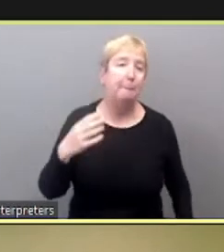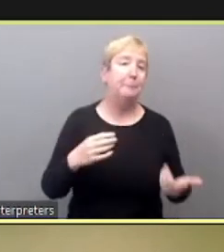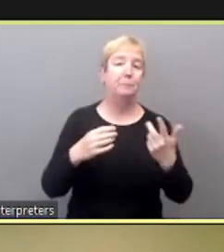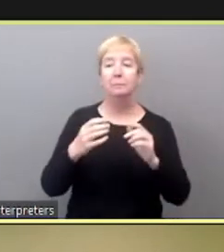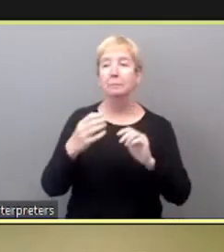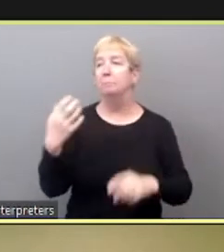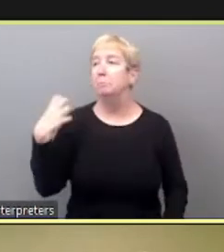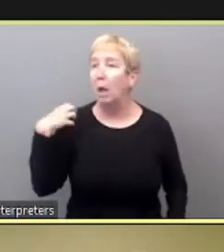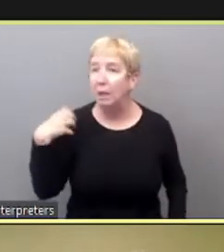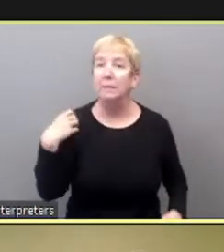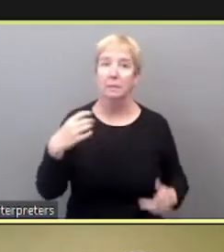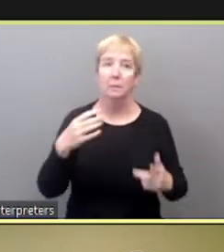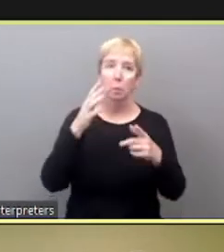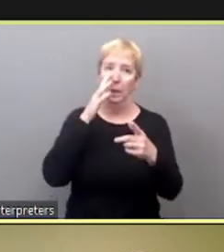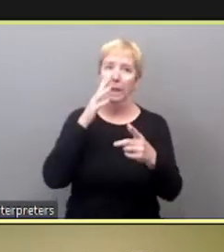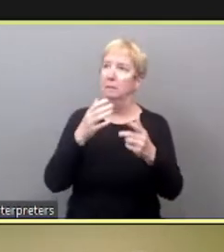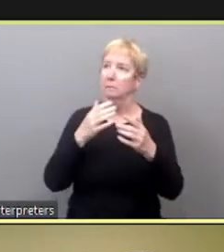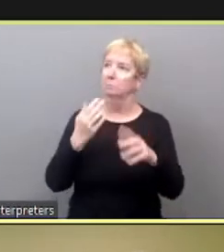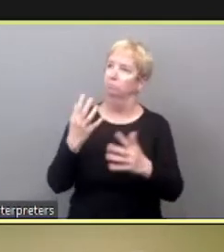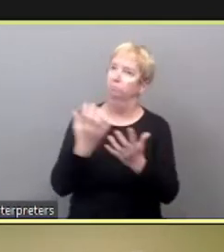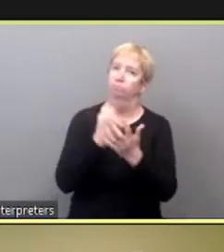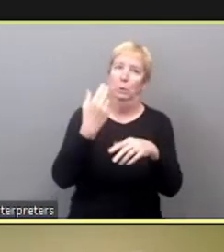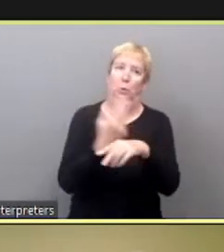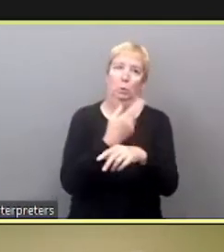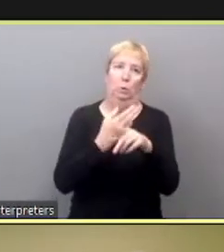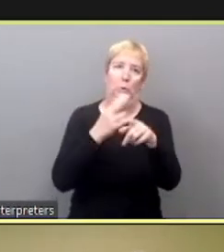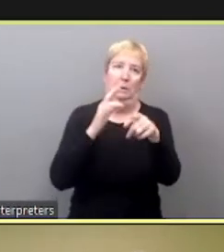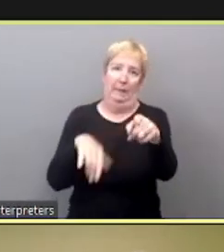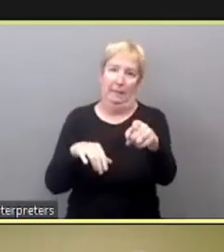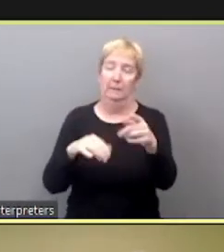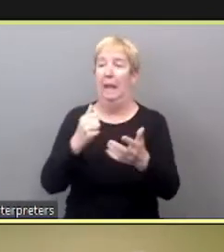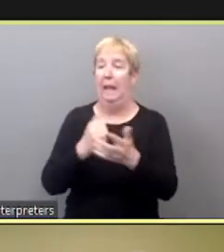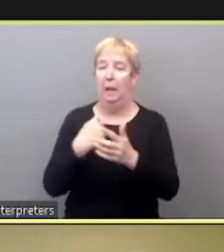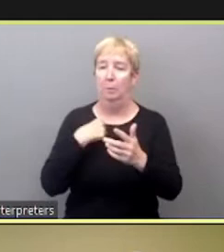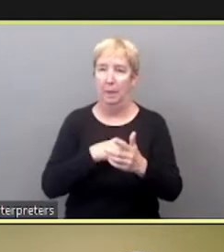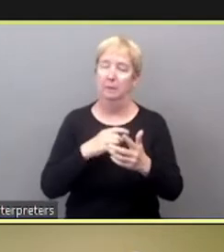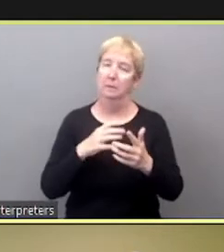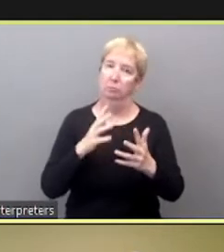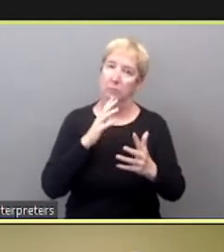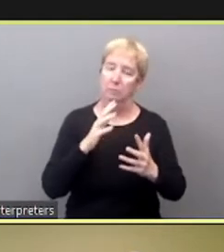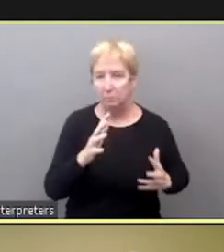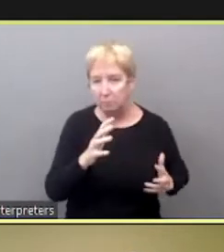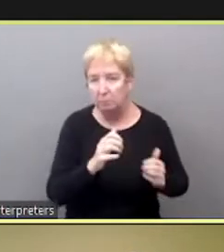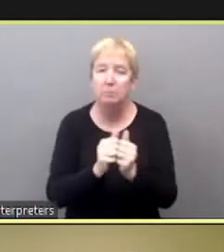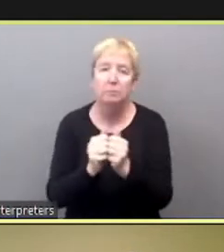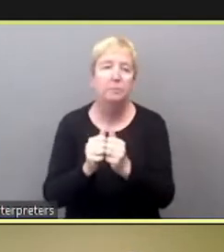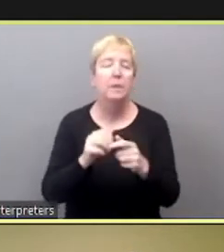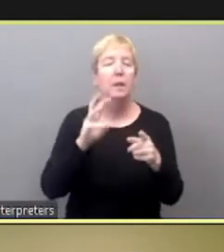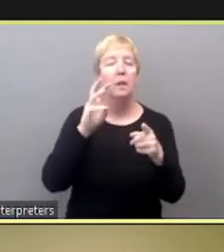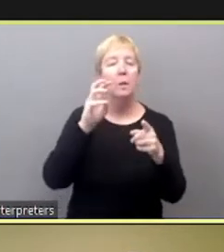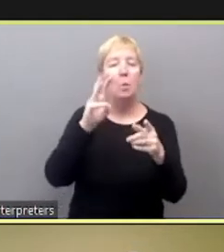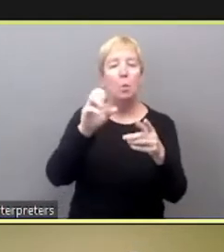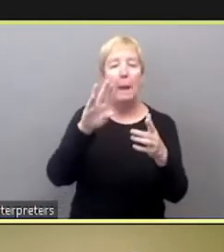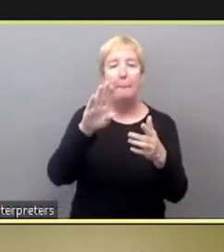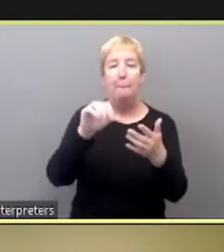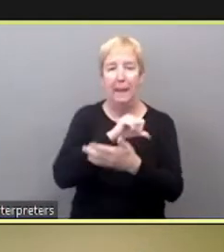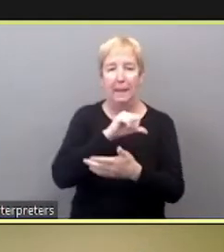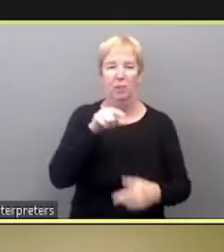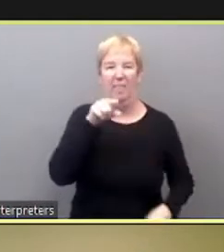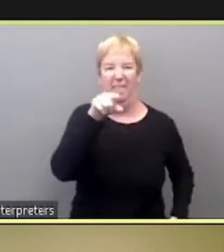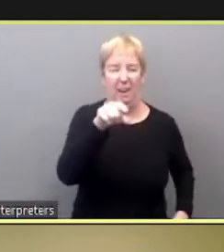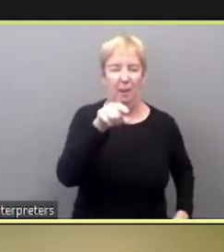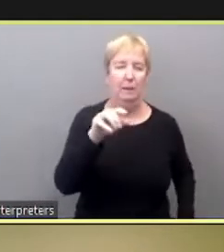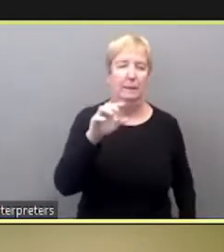addition to the others on this slide to really close the gap in workforce. And the website address is here again.